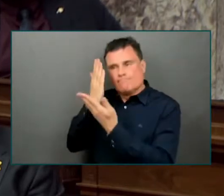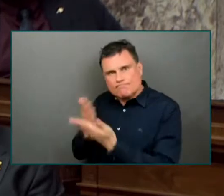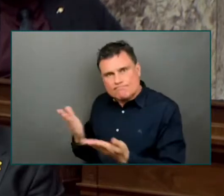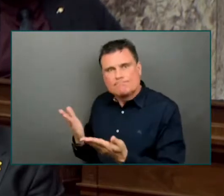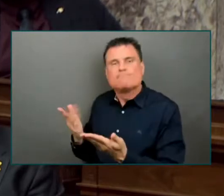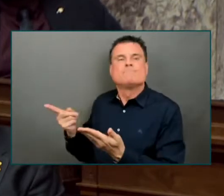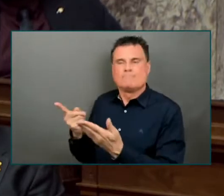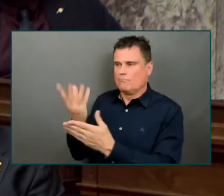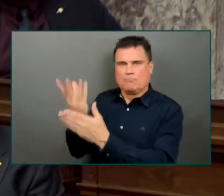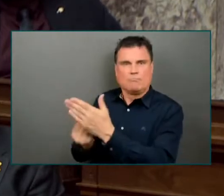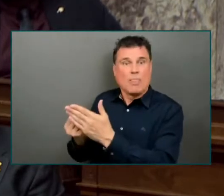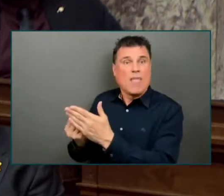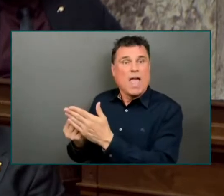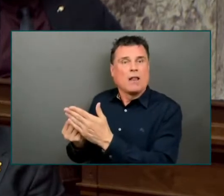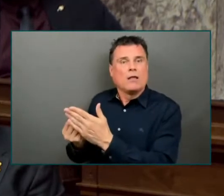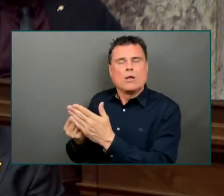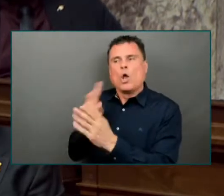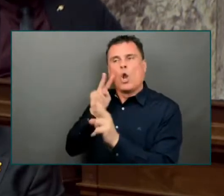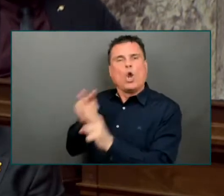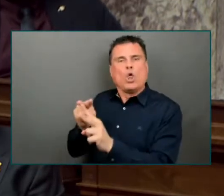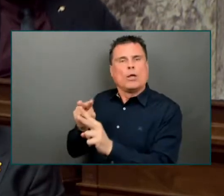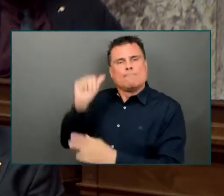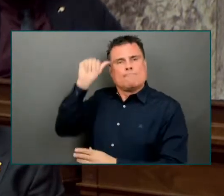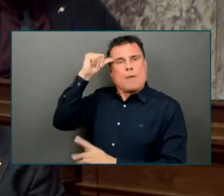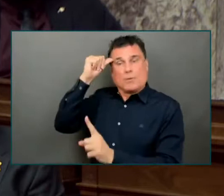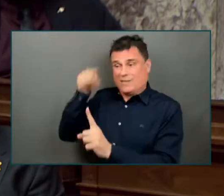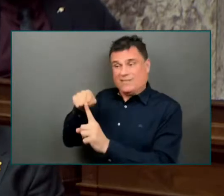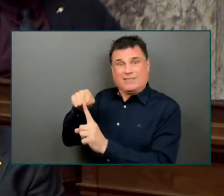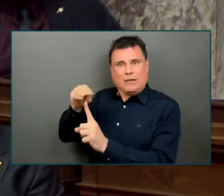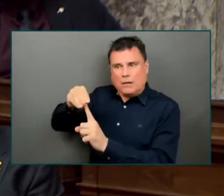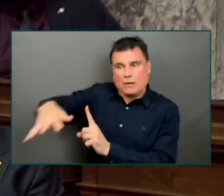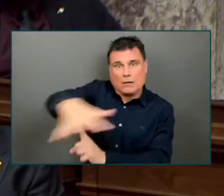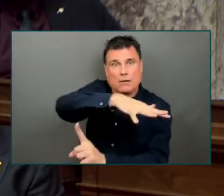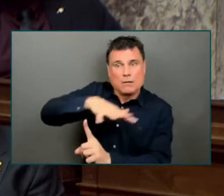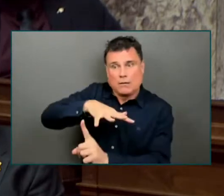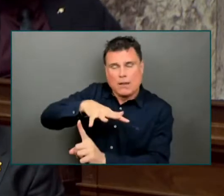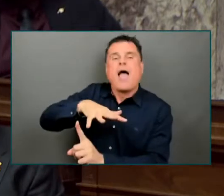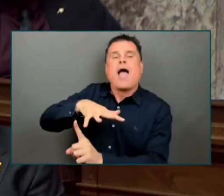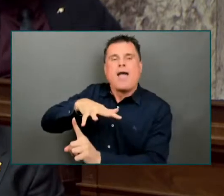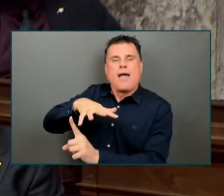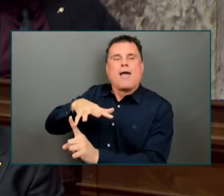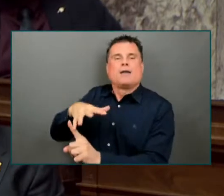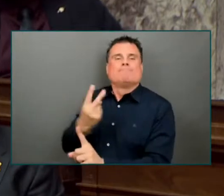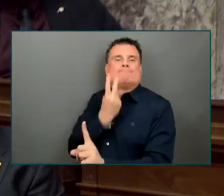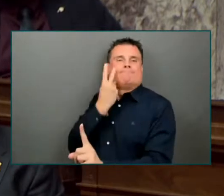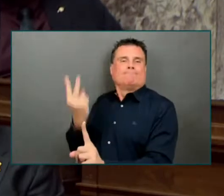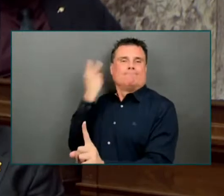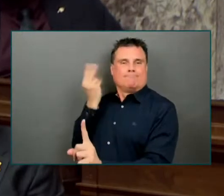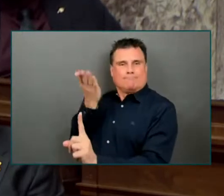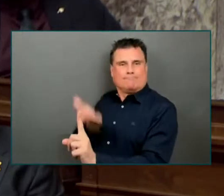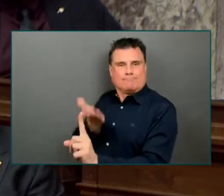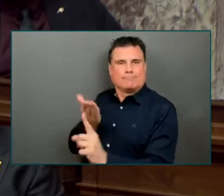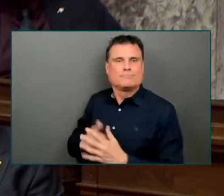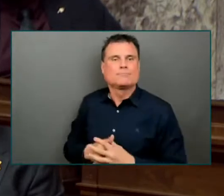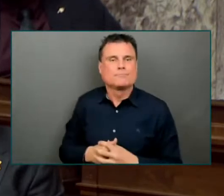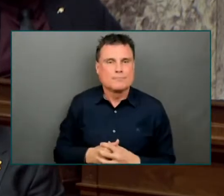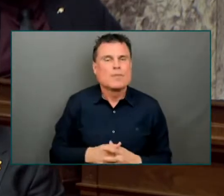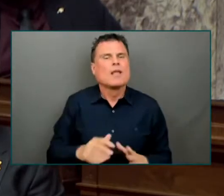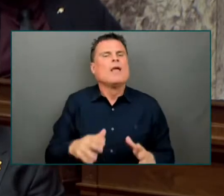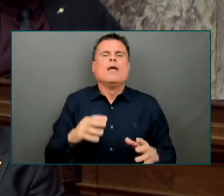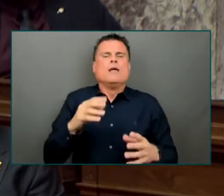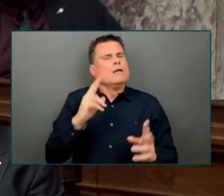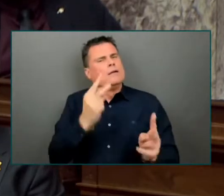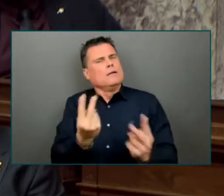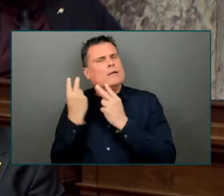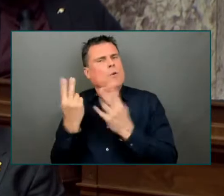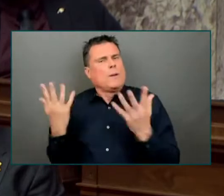who have been targeted by a troubling rise in racist attacks. I think of opportunities lost, especially for young people whose